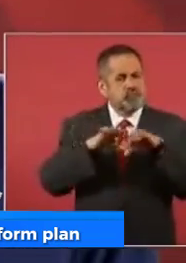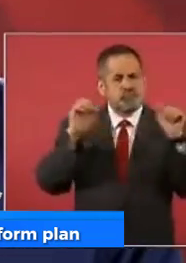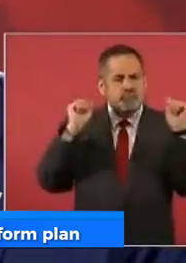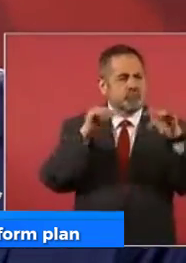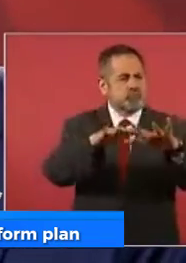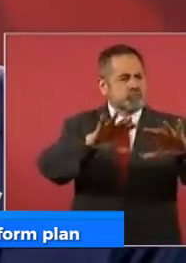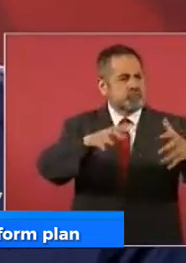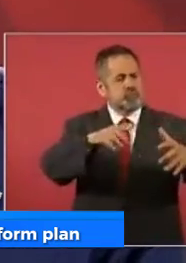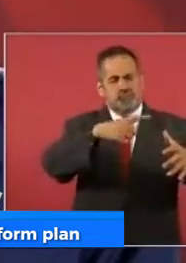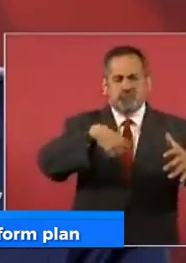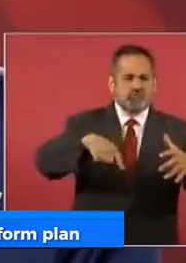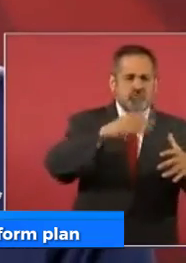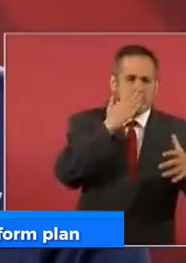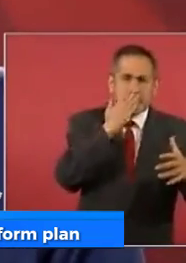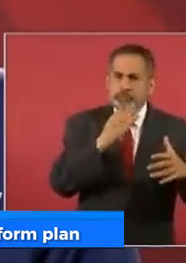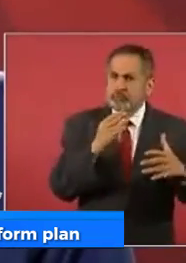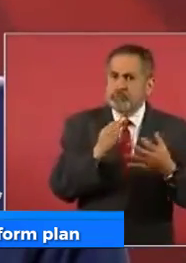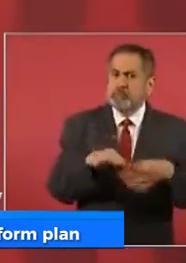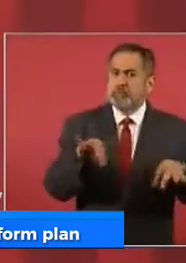una especie de